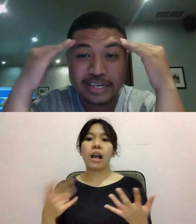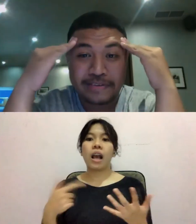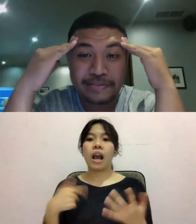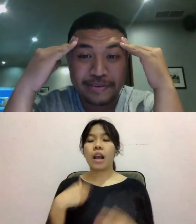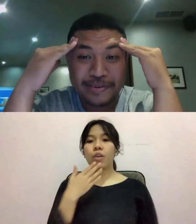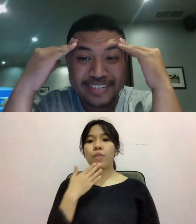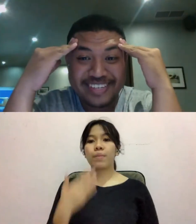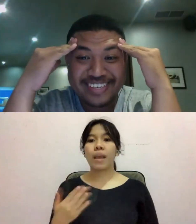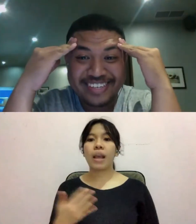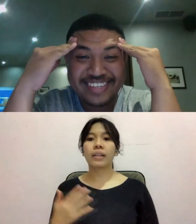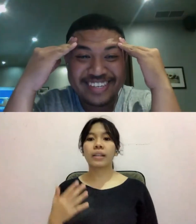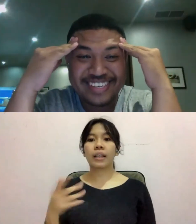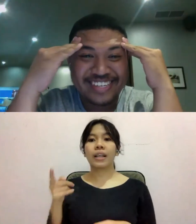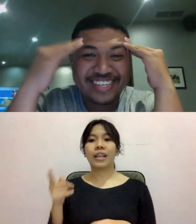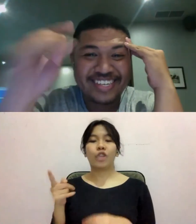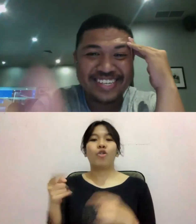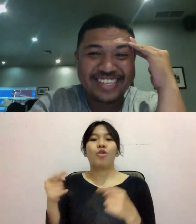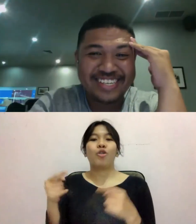where I live.